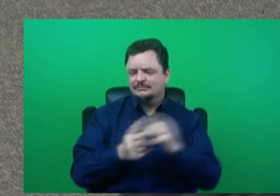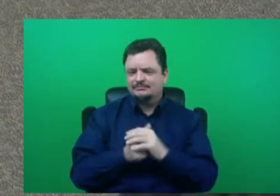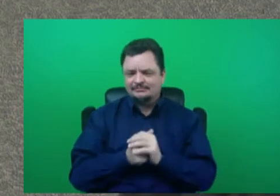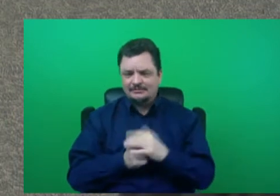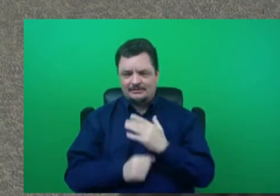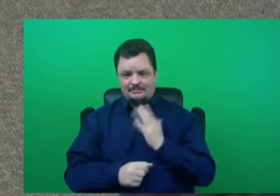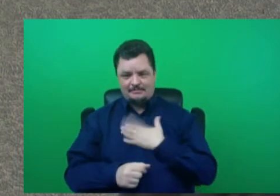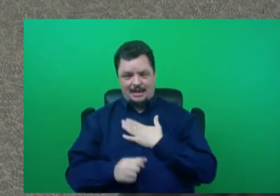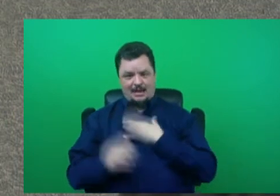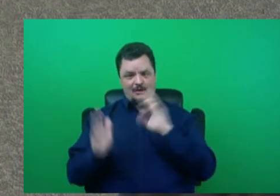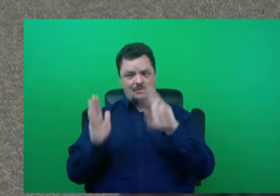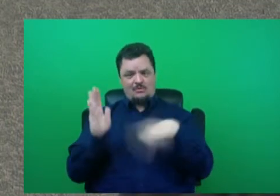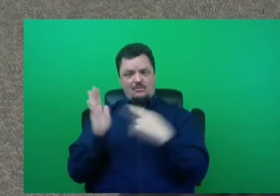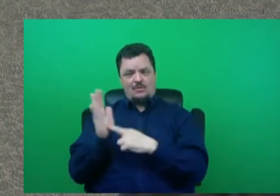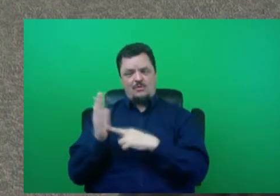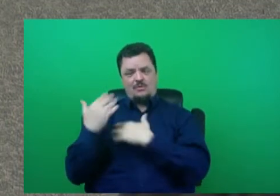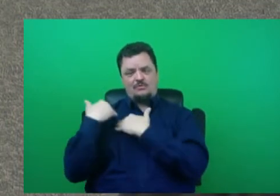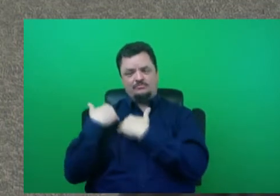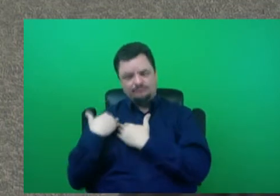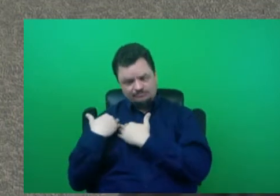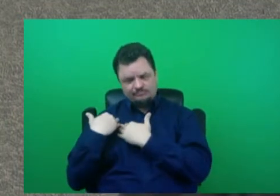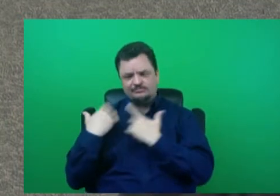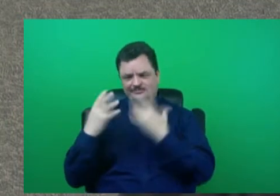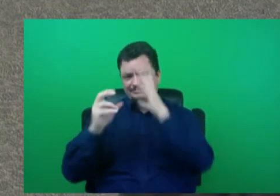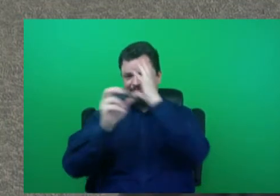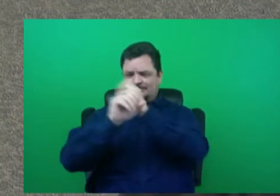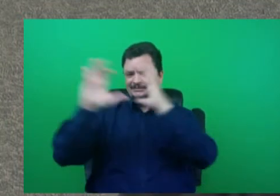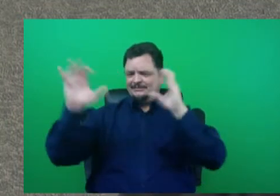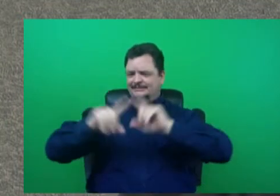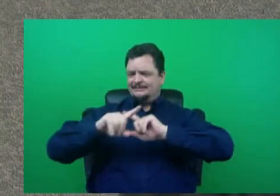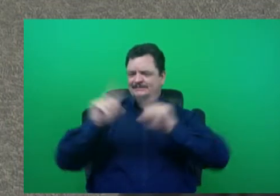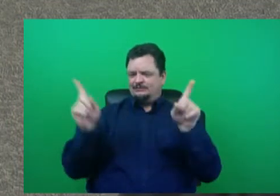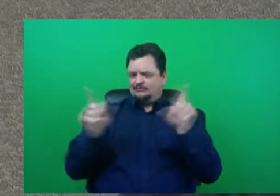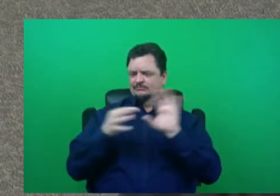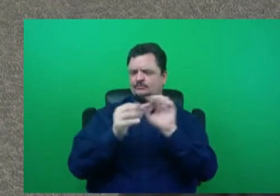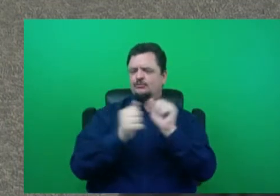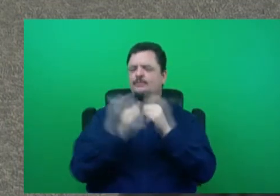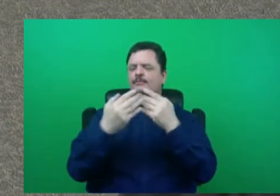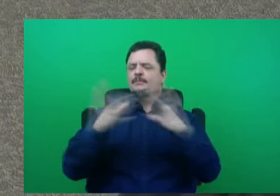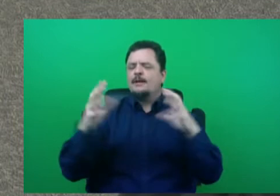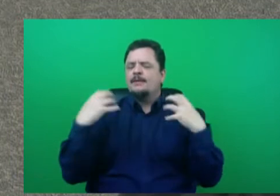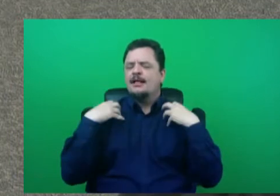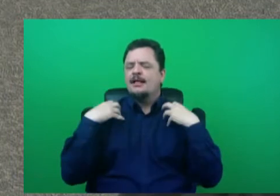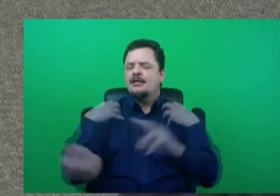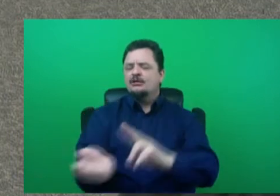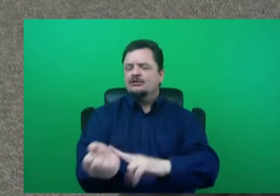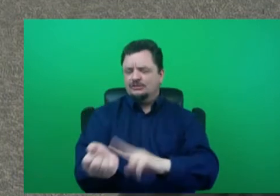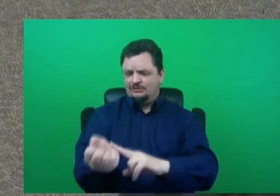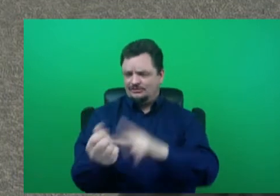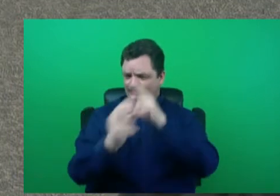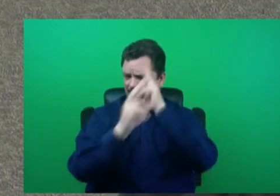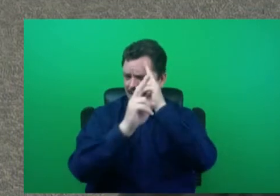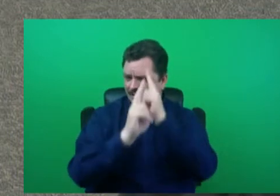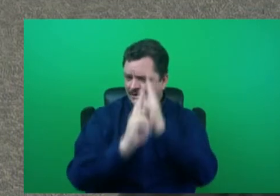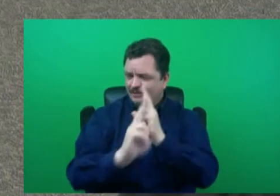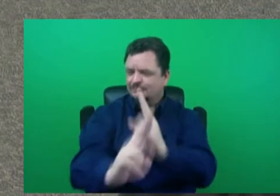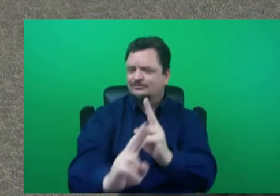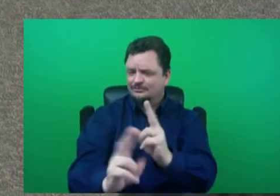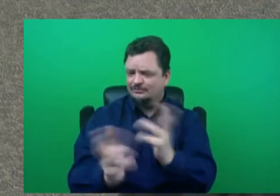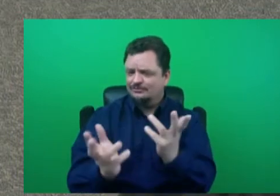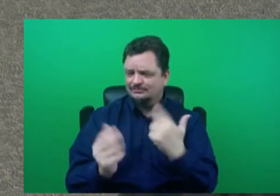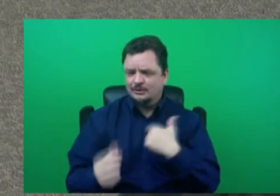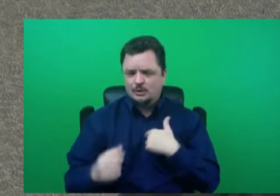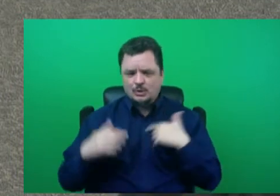I consider being a public health nurse a great honor and privilege. I place high value on the work that I do within our community and the